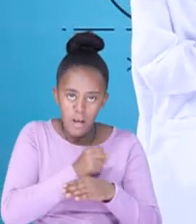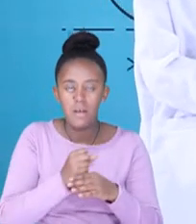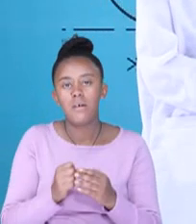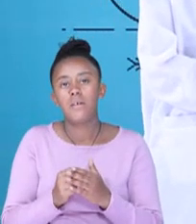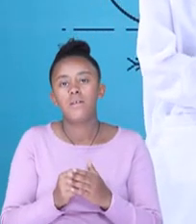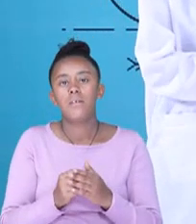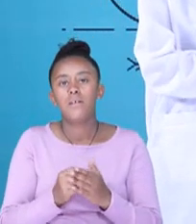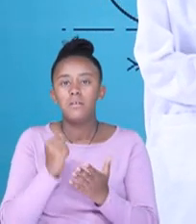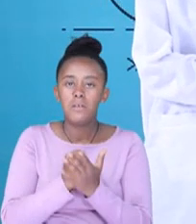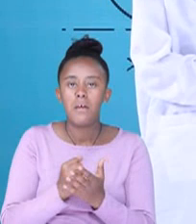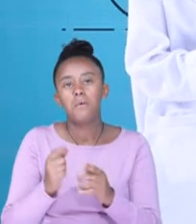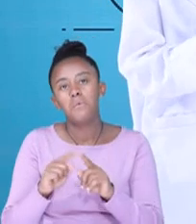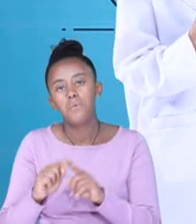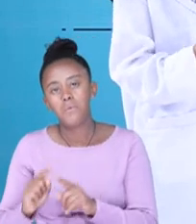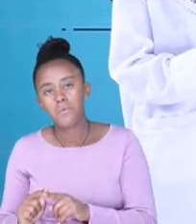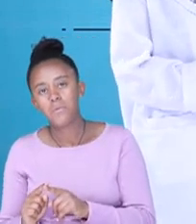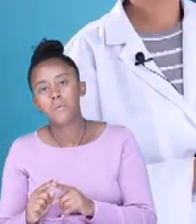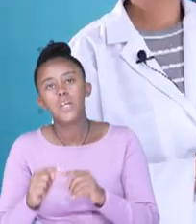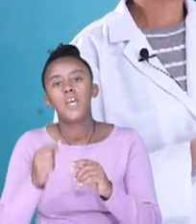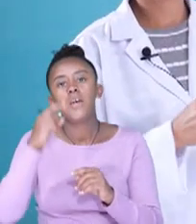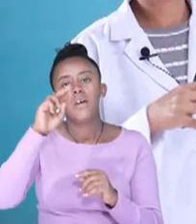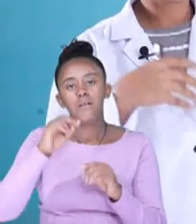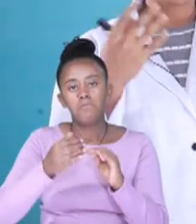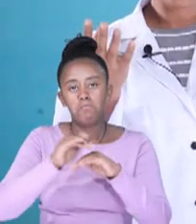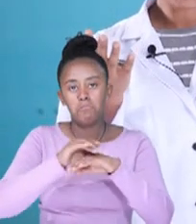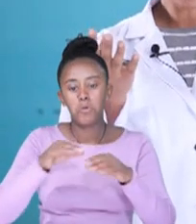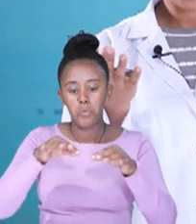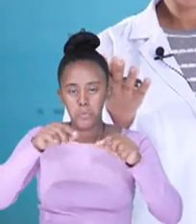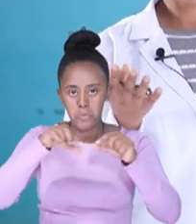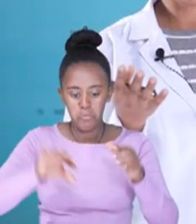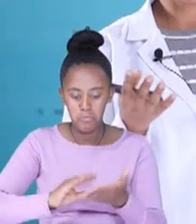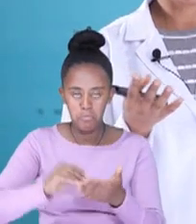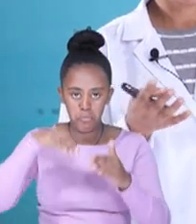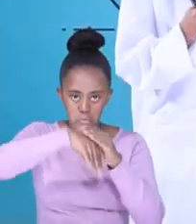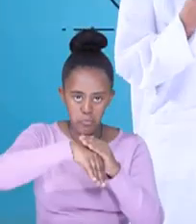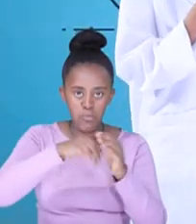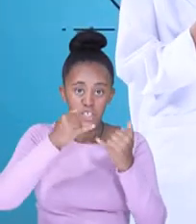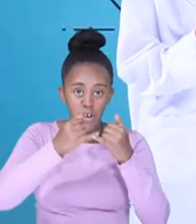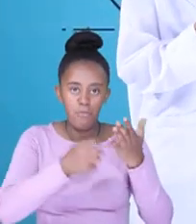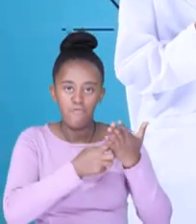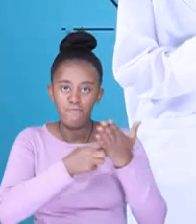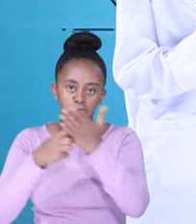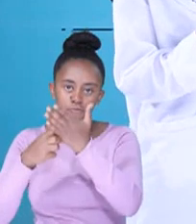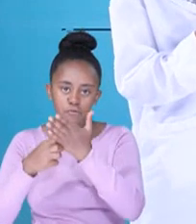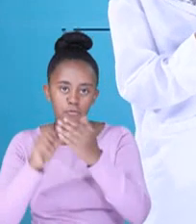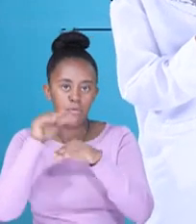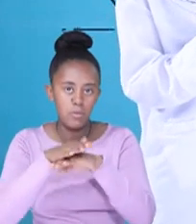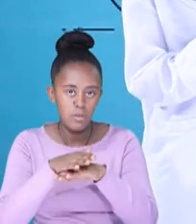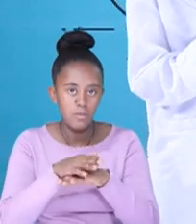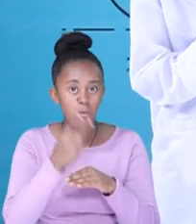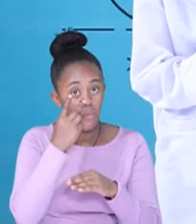make it a tag on its on the envelope. After that, it will be transported. That is what